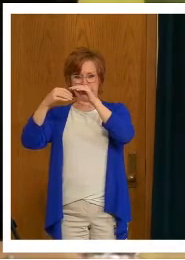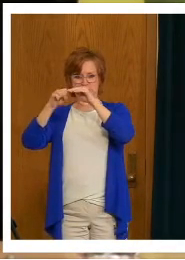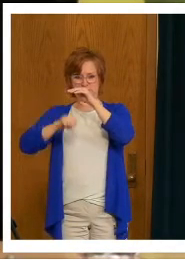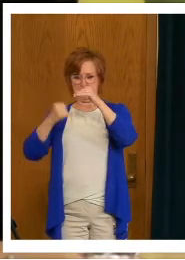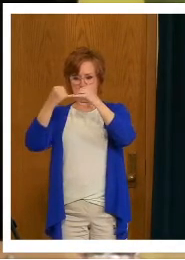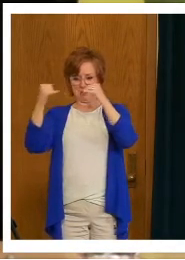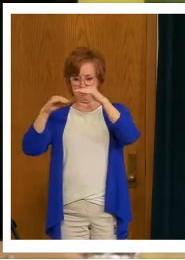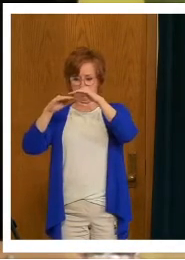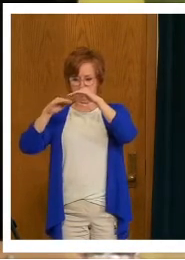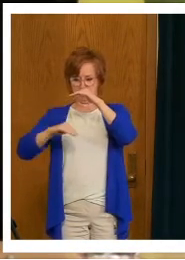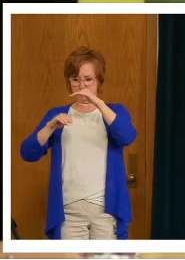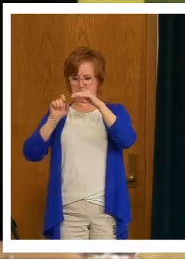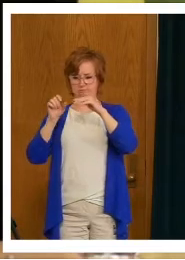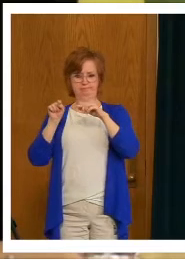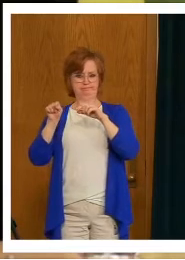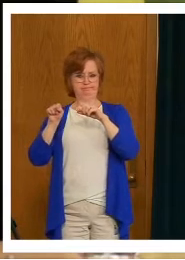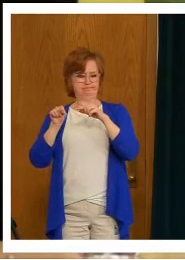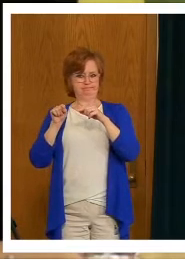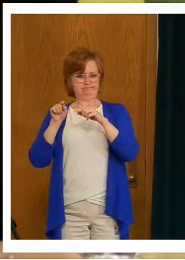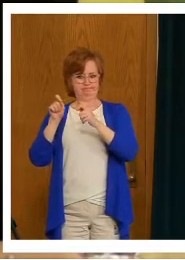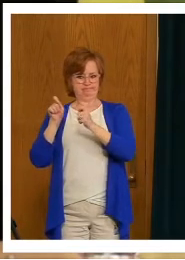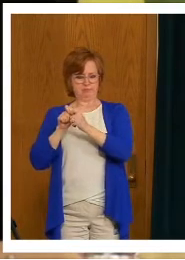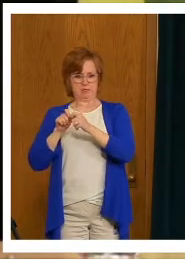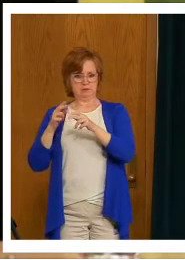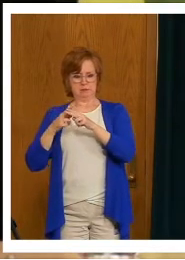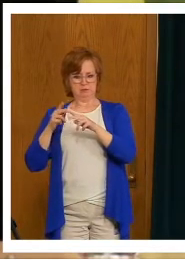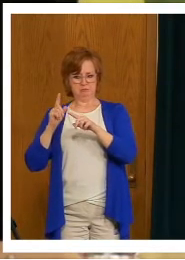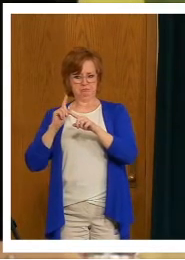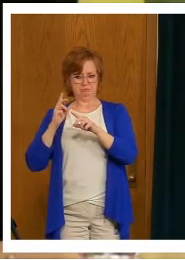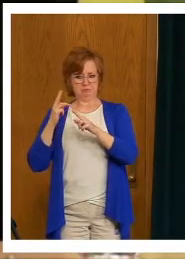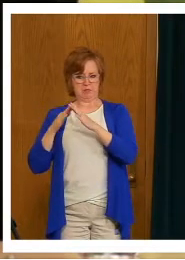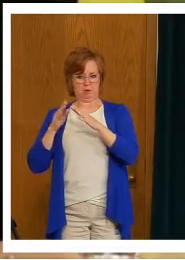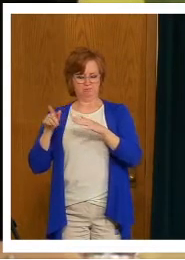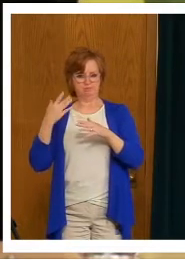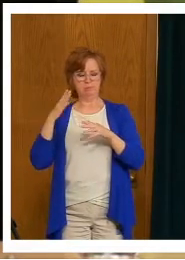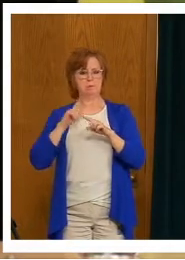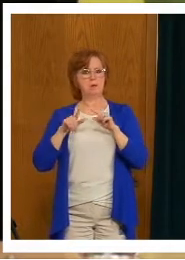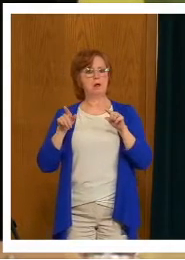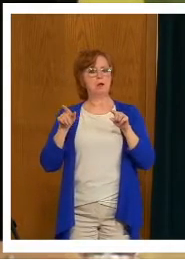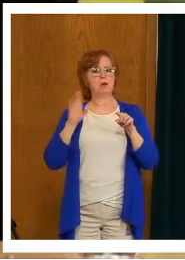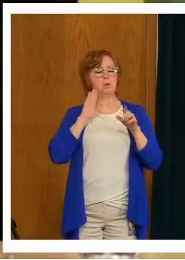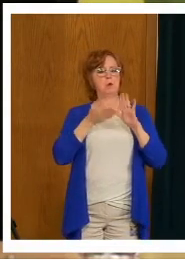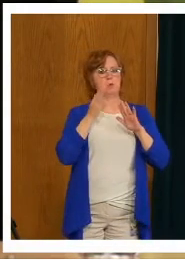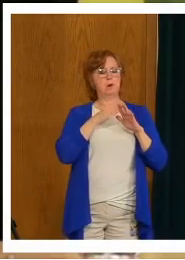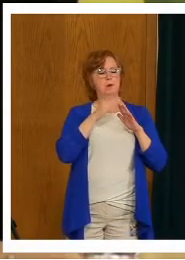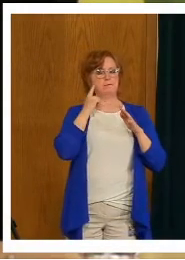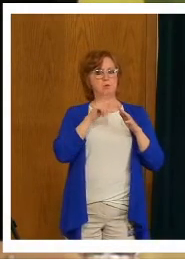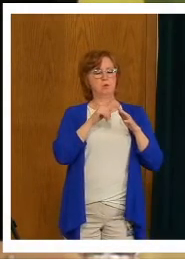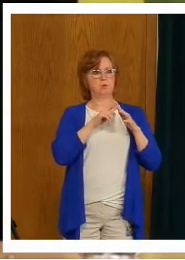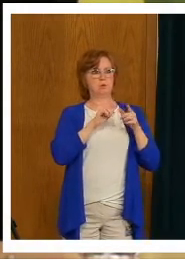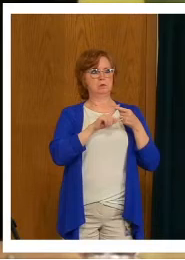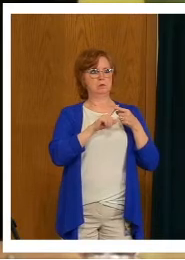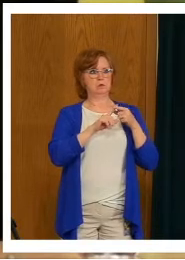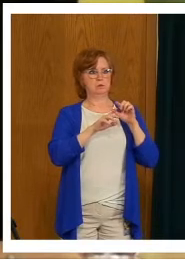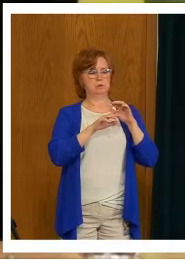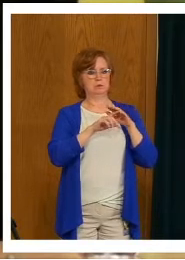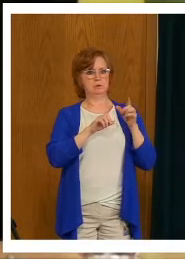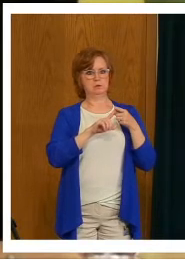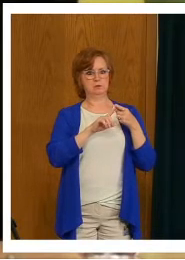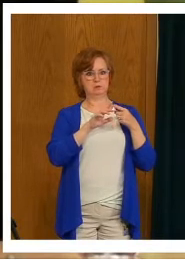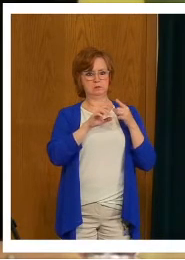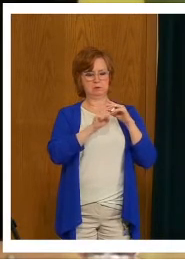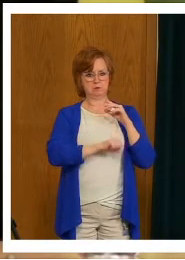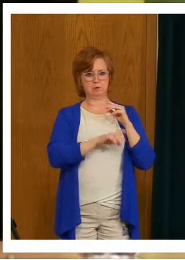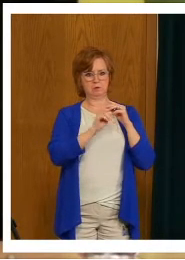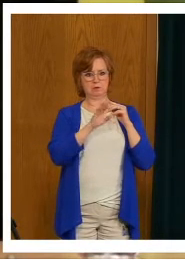know how many weeks that will run. Scott, you may know, but they are south of Estevan